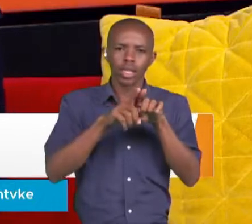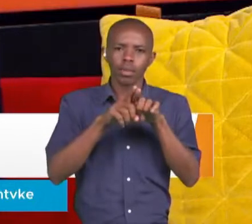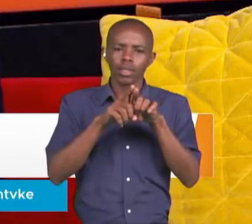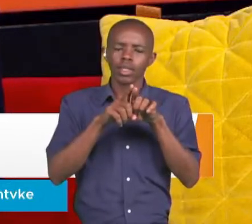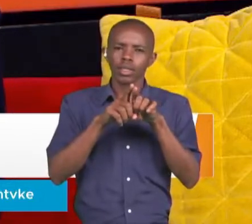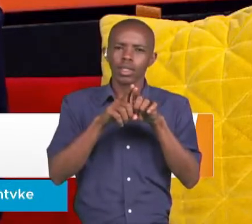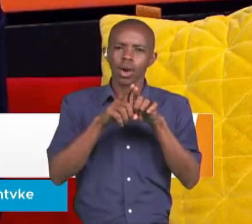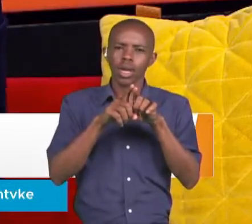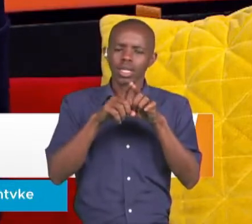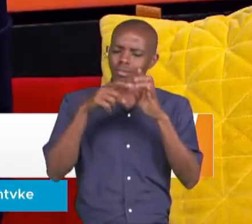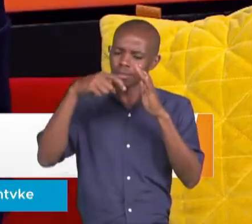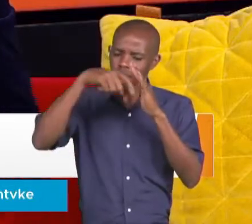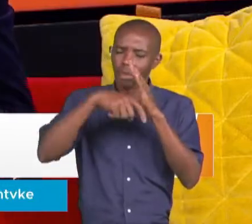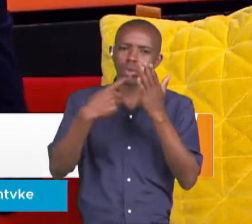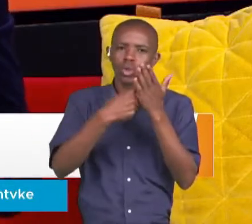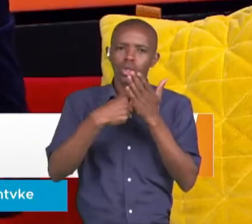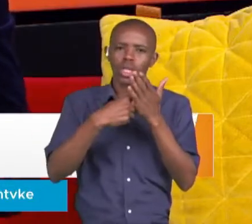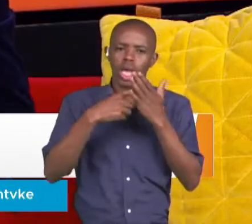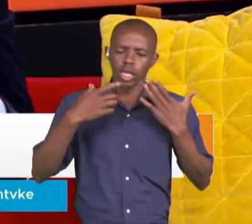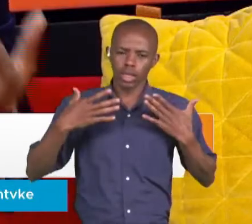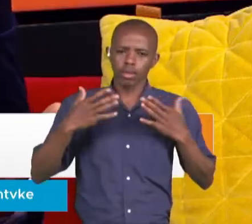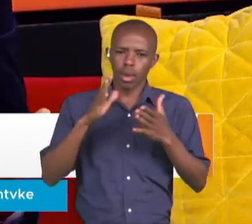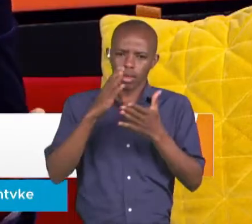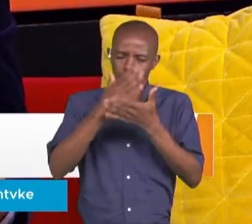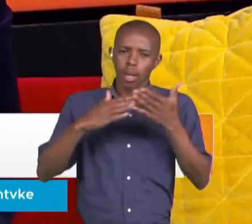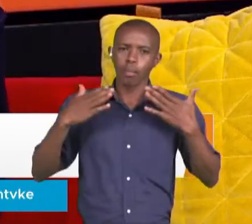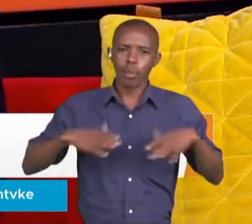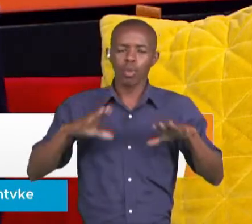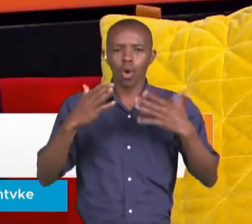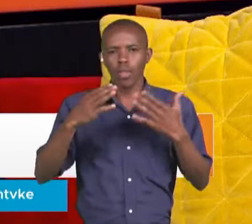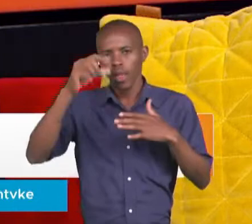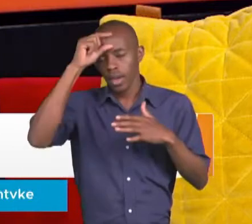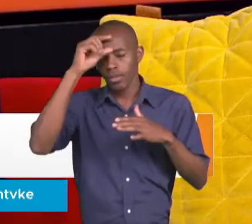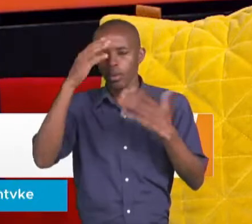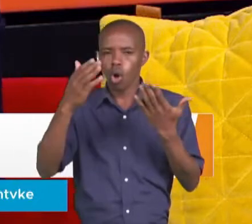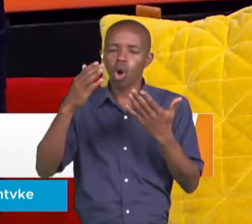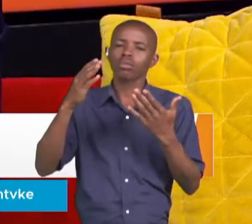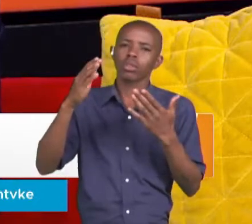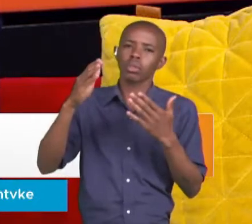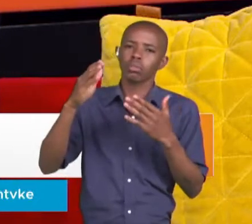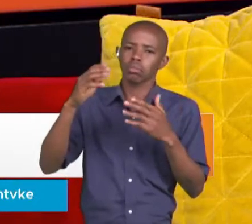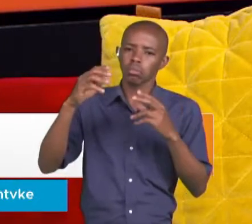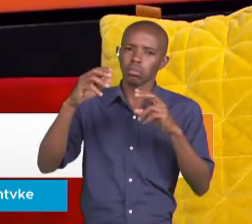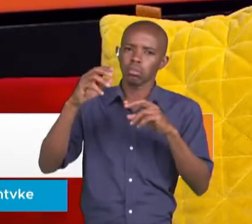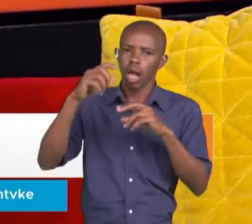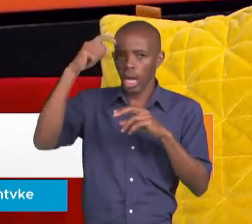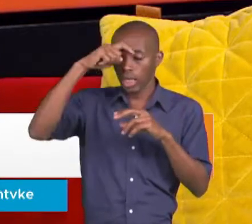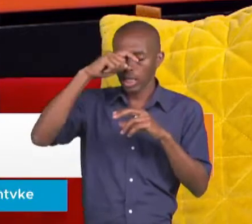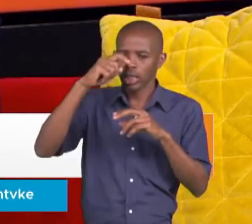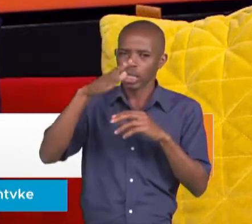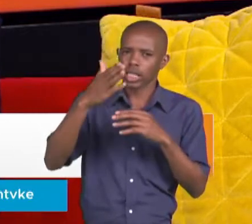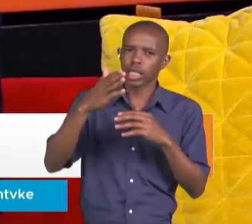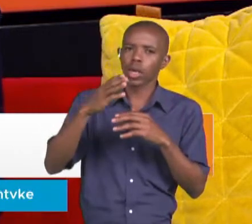trickling down to a conversation whereby there's some people, maybe in the government quarters or intelligence quarters, that know what is going on, and the 150